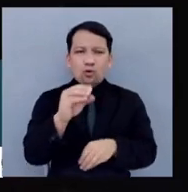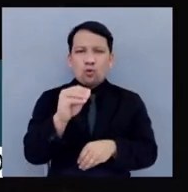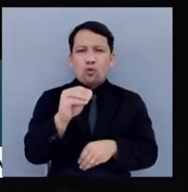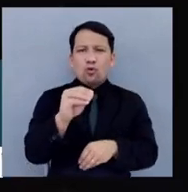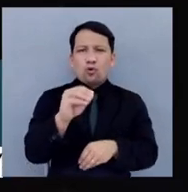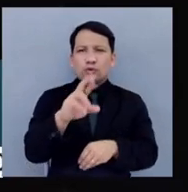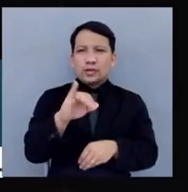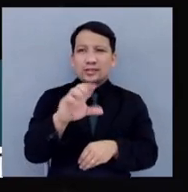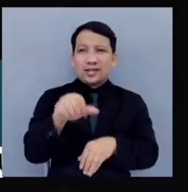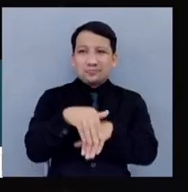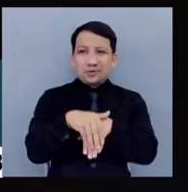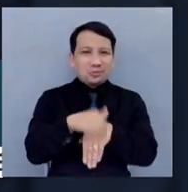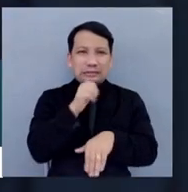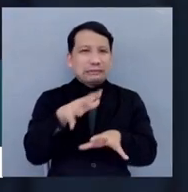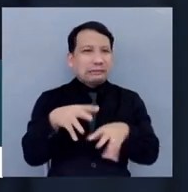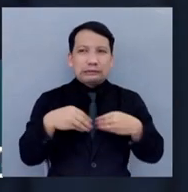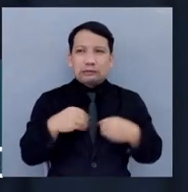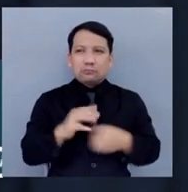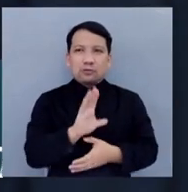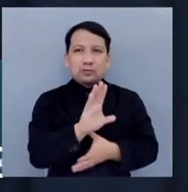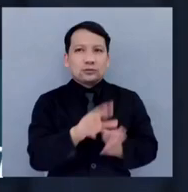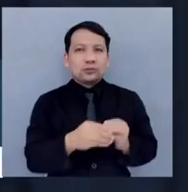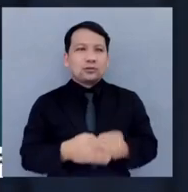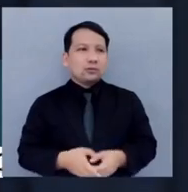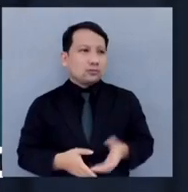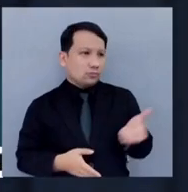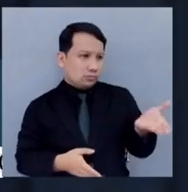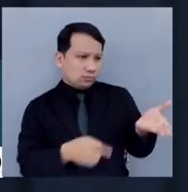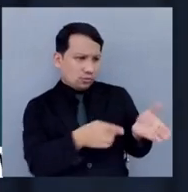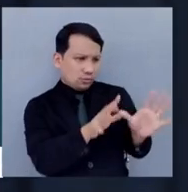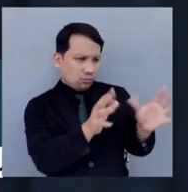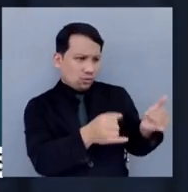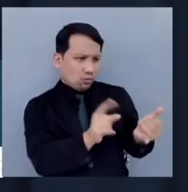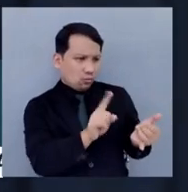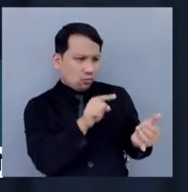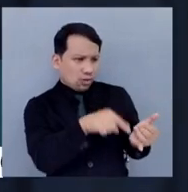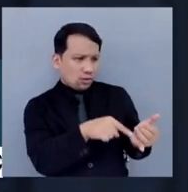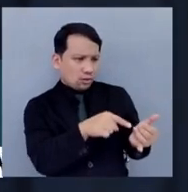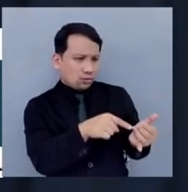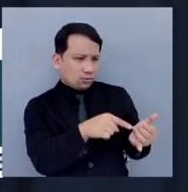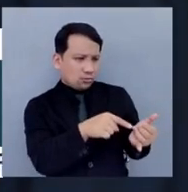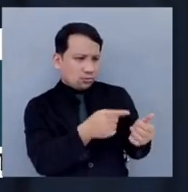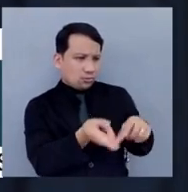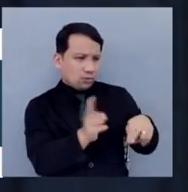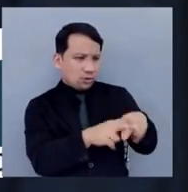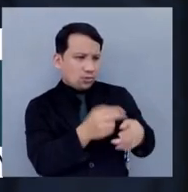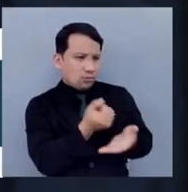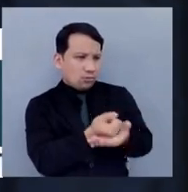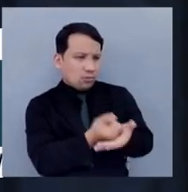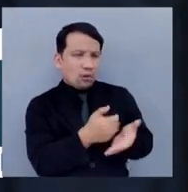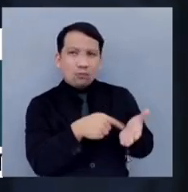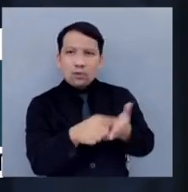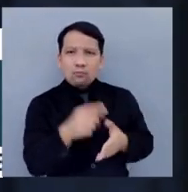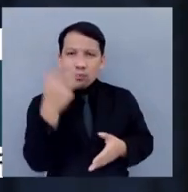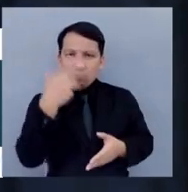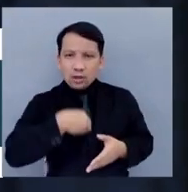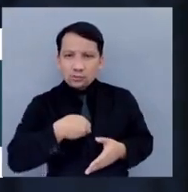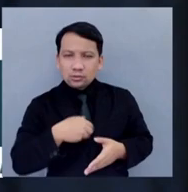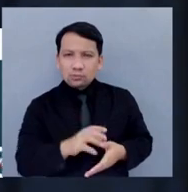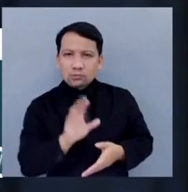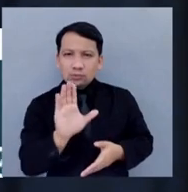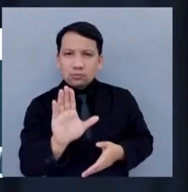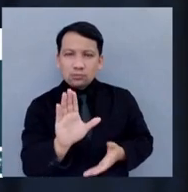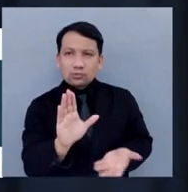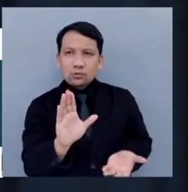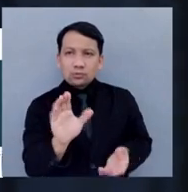is unacceptable. Anong klaseng company ka? Nagpataas ka ng sweldo. Dapat magandang, naging magandang performance at